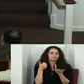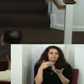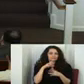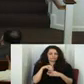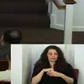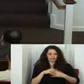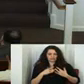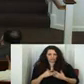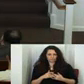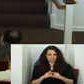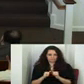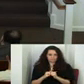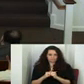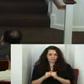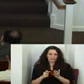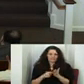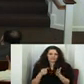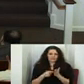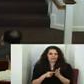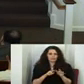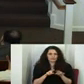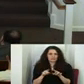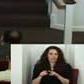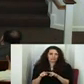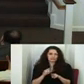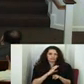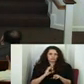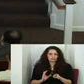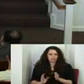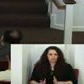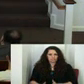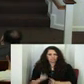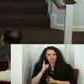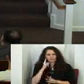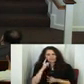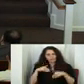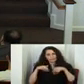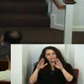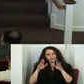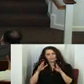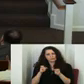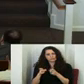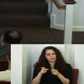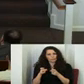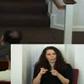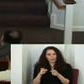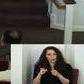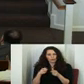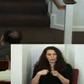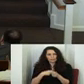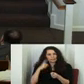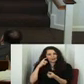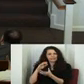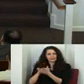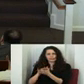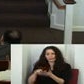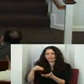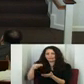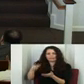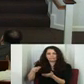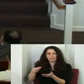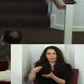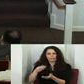think sometimes as Christians, when we talk about giving up control, we somehow believe that we somehow are then giving over power to something